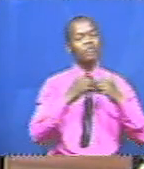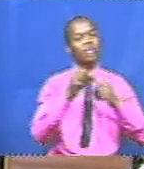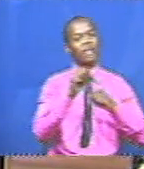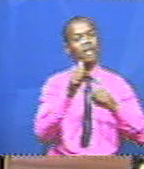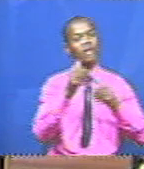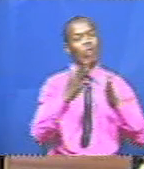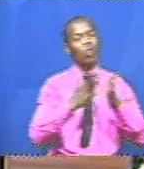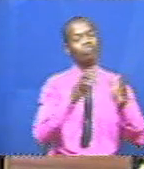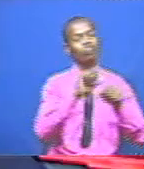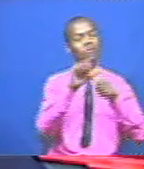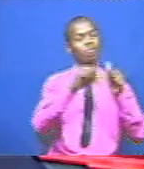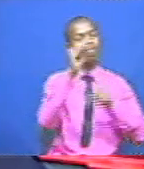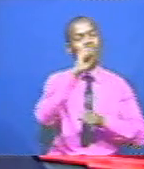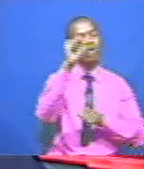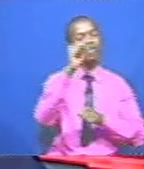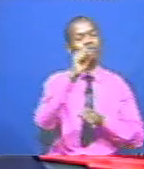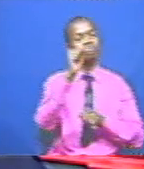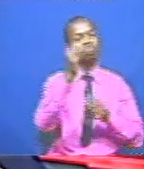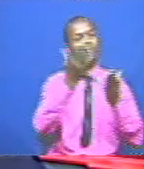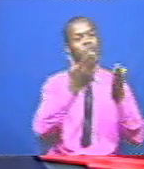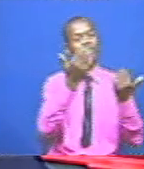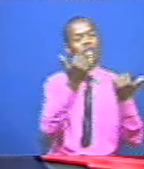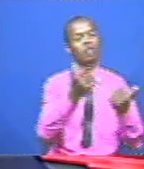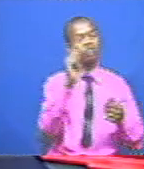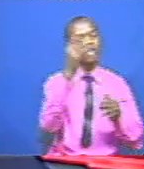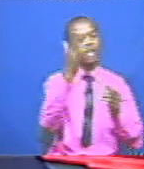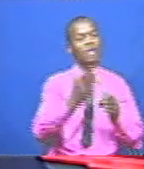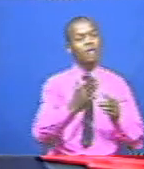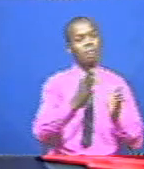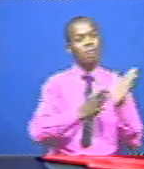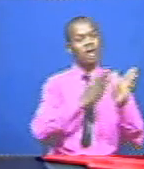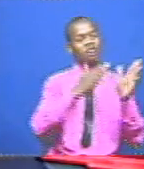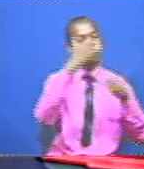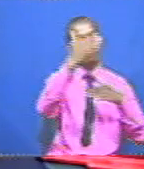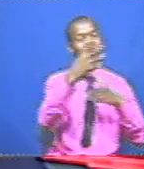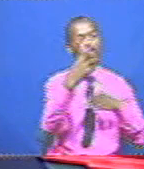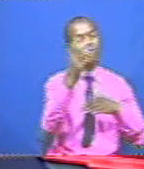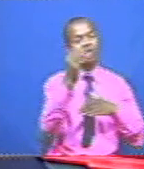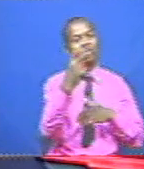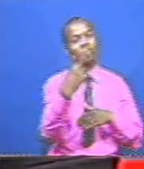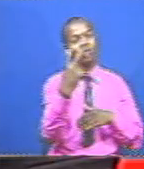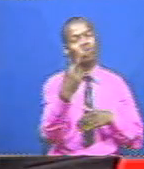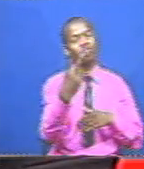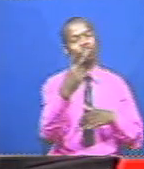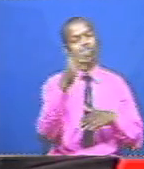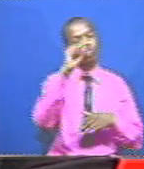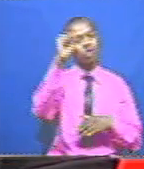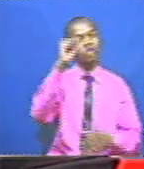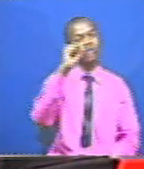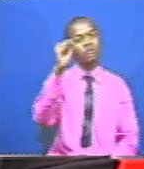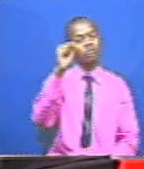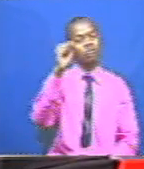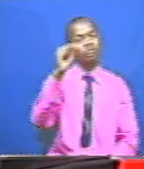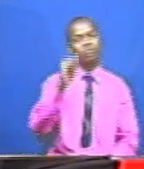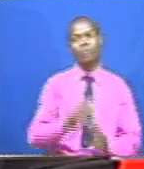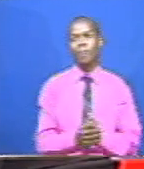with politics, and especially now Kenyans are looking forward to the 2022 politics? Well, you know,